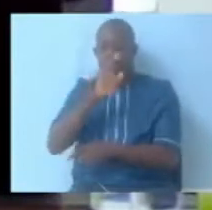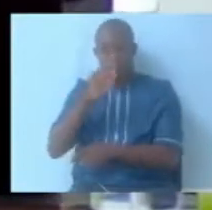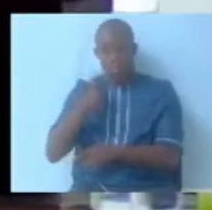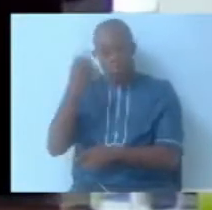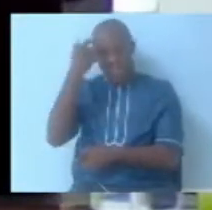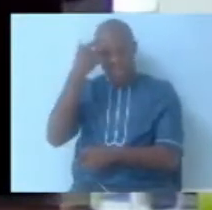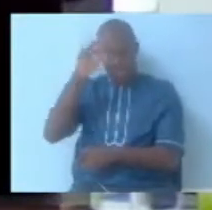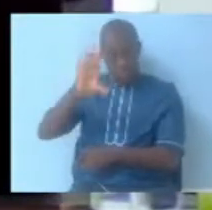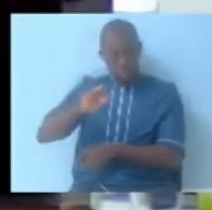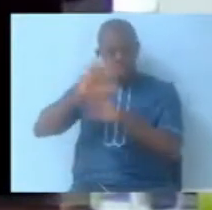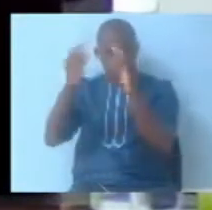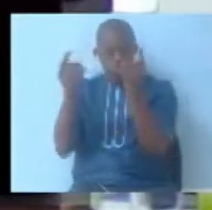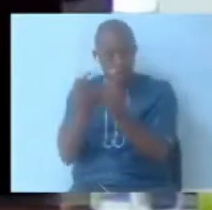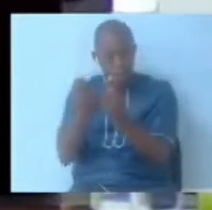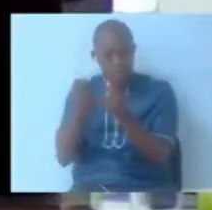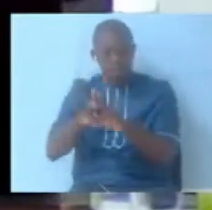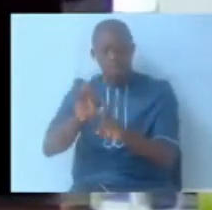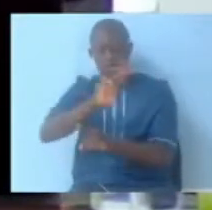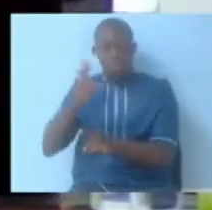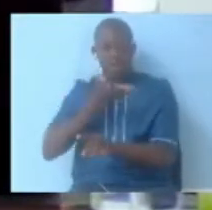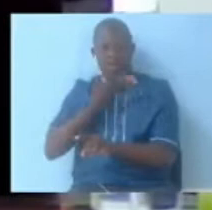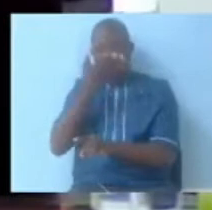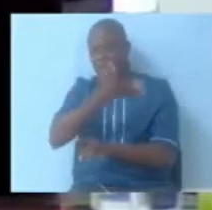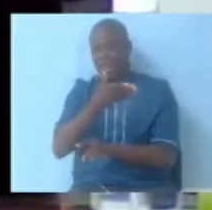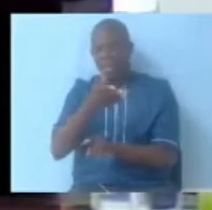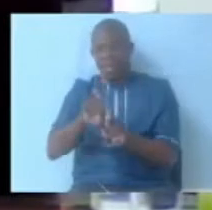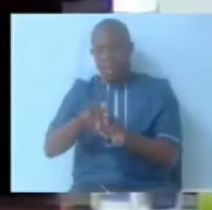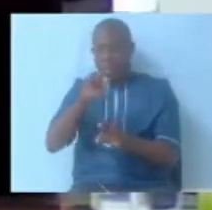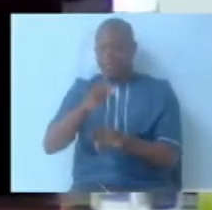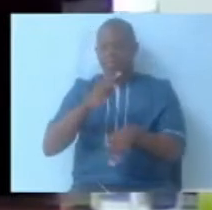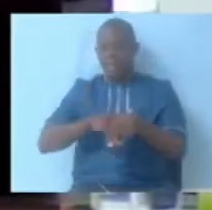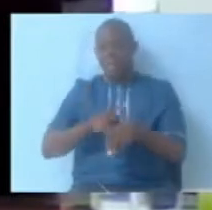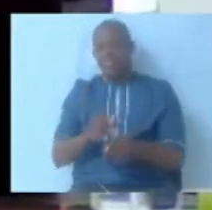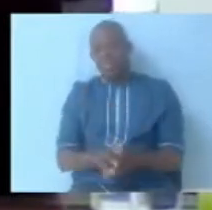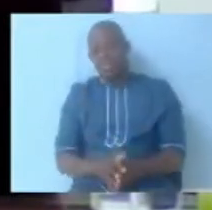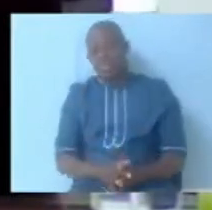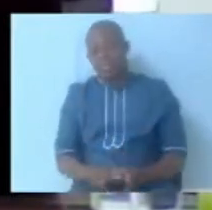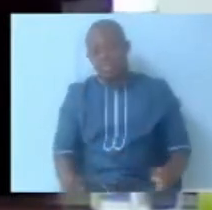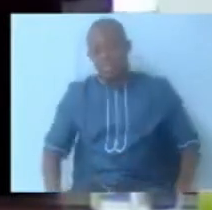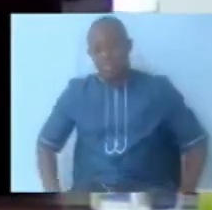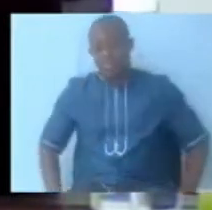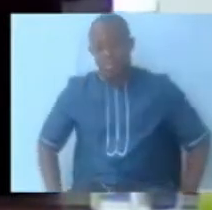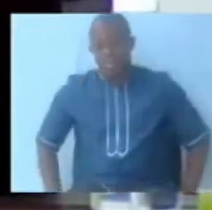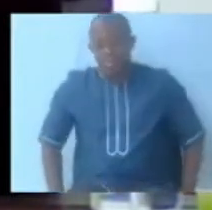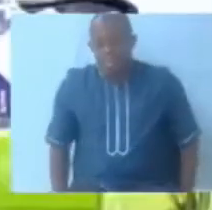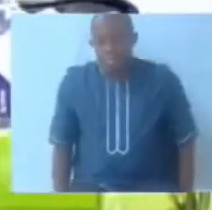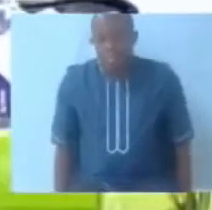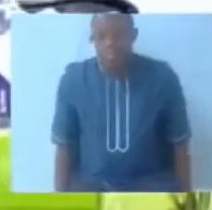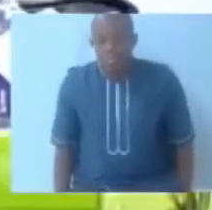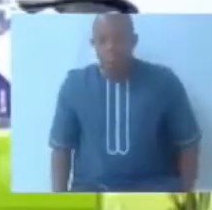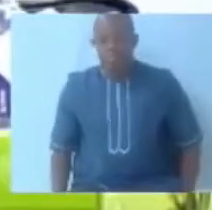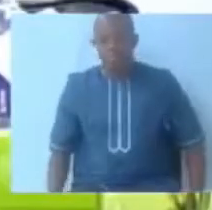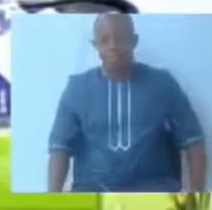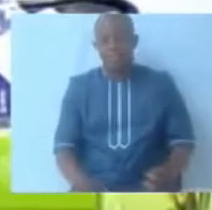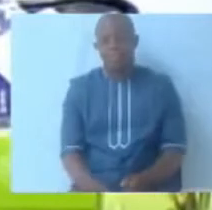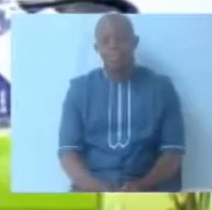time. Amunta pour mo to mirimo o mea lonko to mirimo lem pour ka fam lo am nyen ka tangandi kan ka tangandi yol be wol be